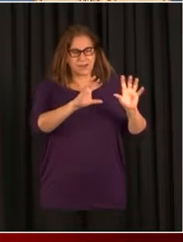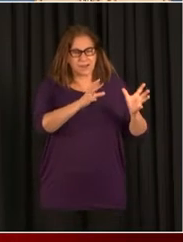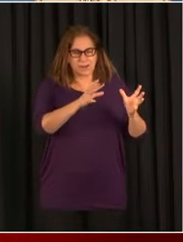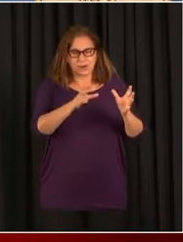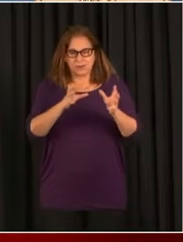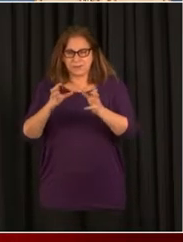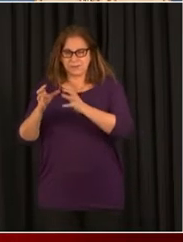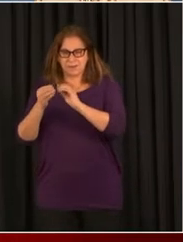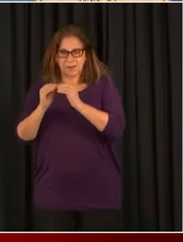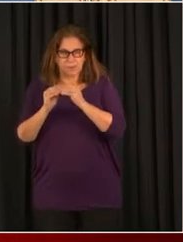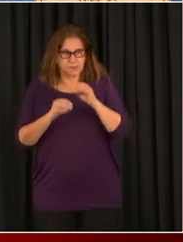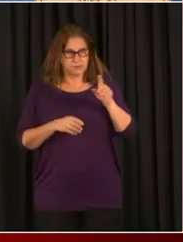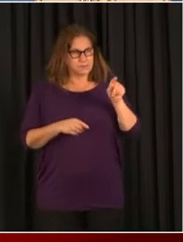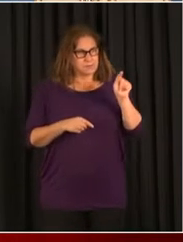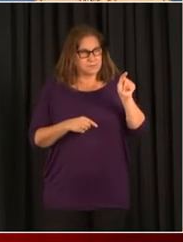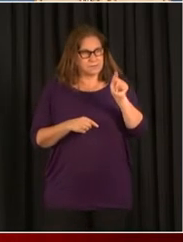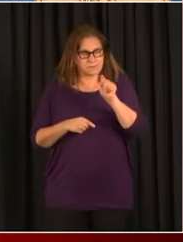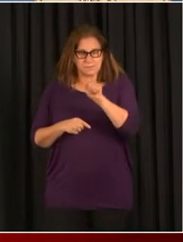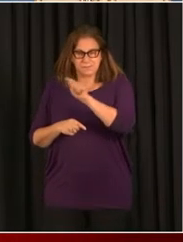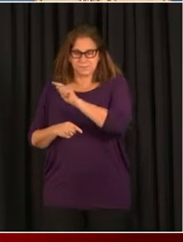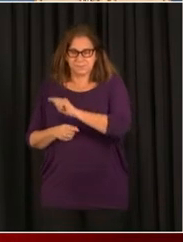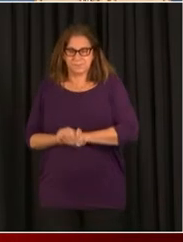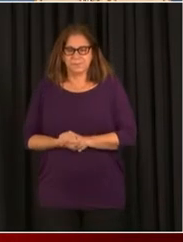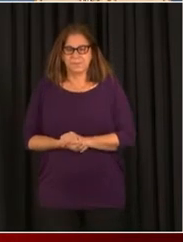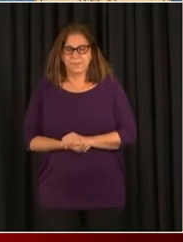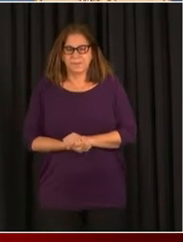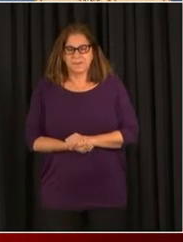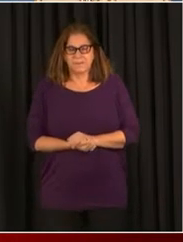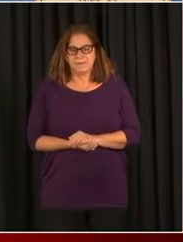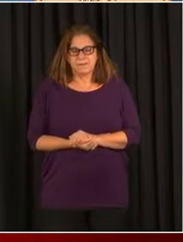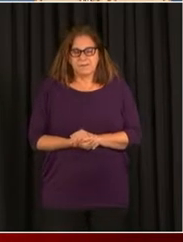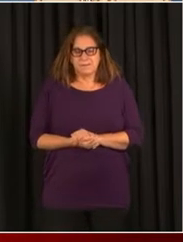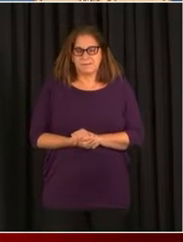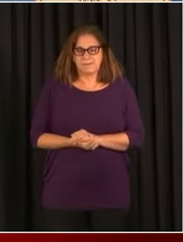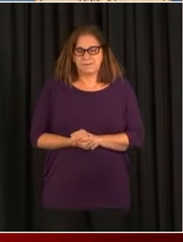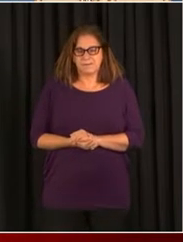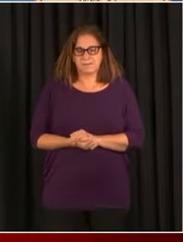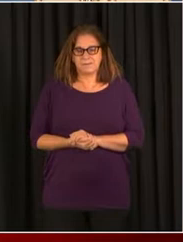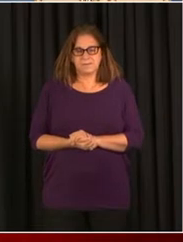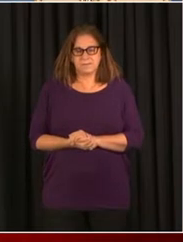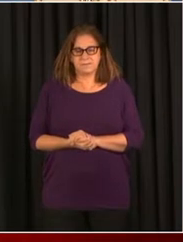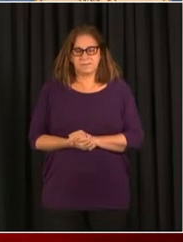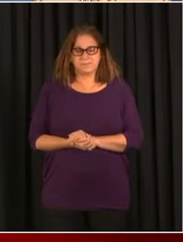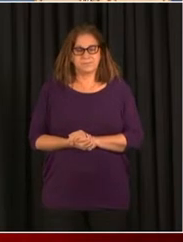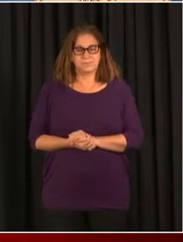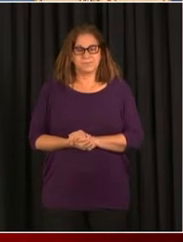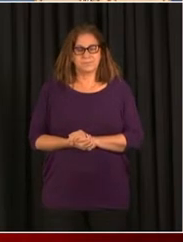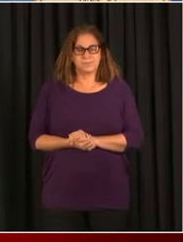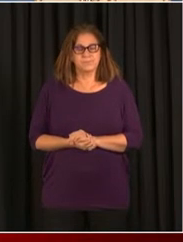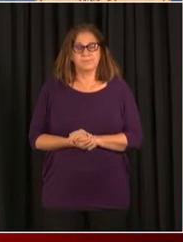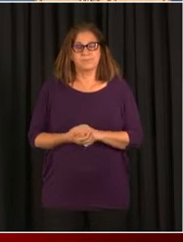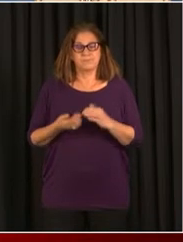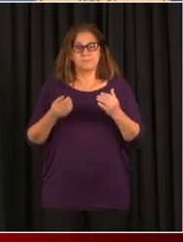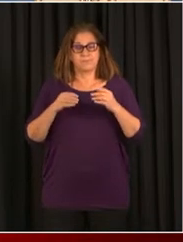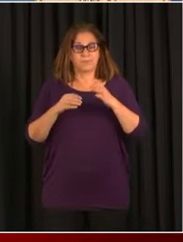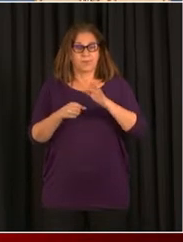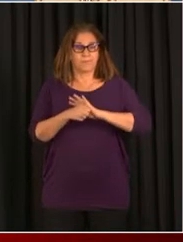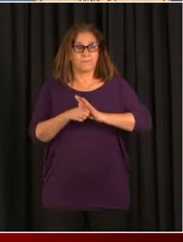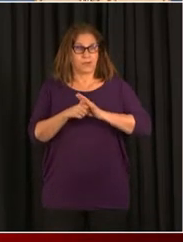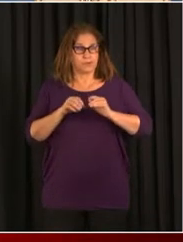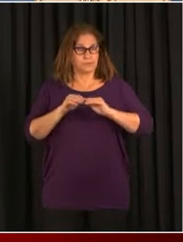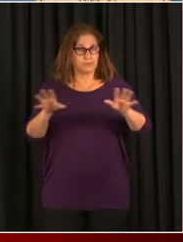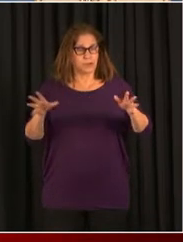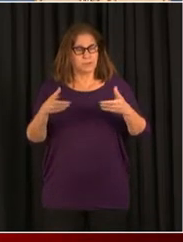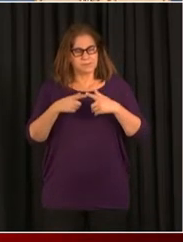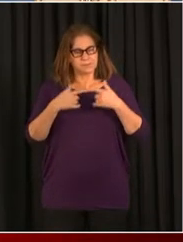and businesses are helping to curtail the spread of the virus. We've added a